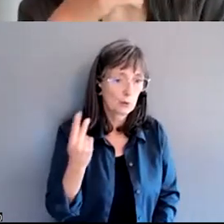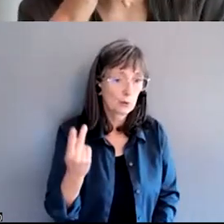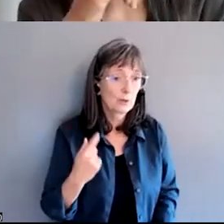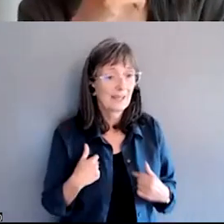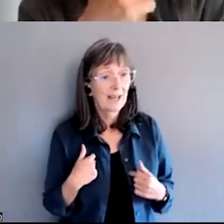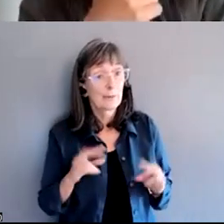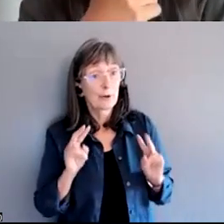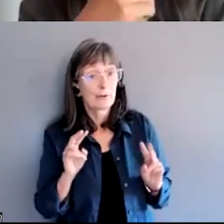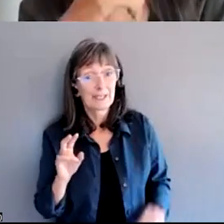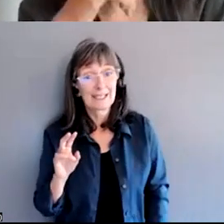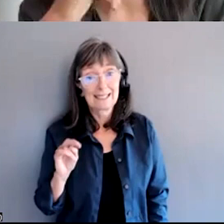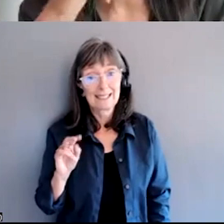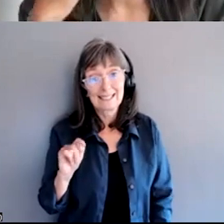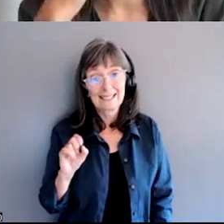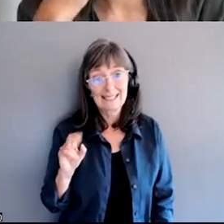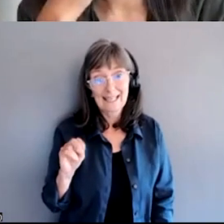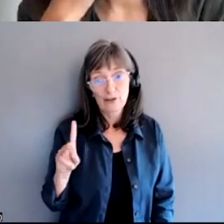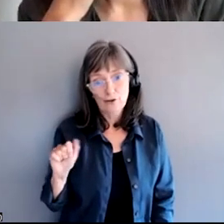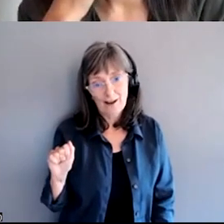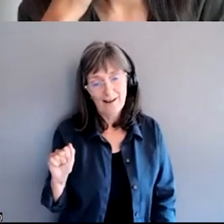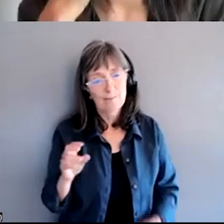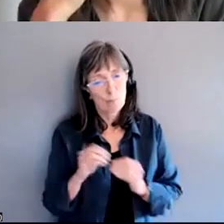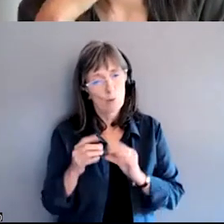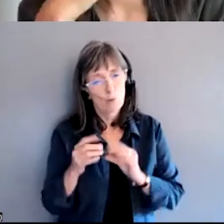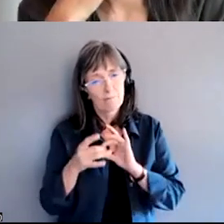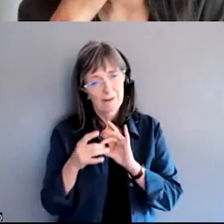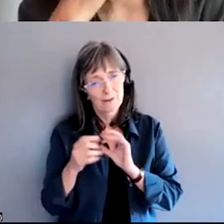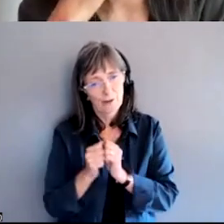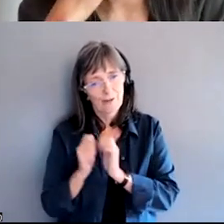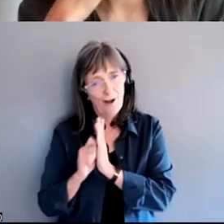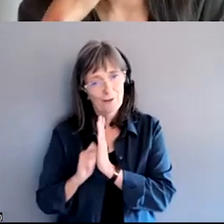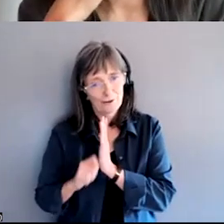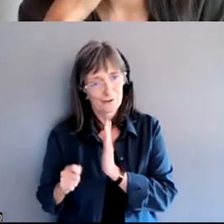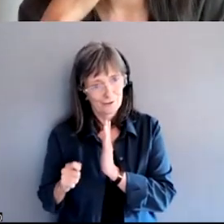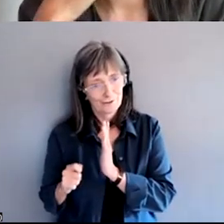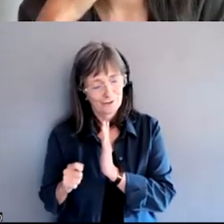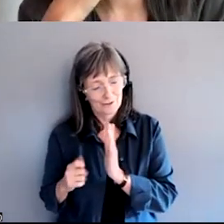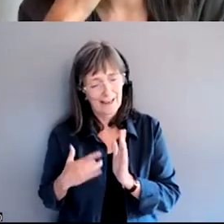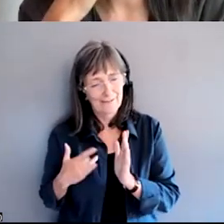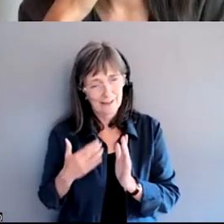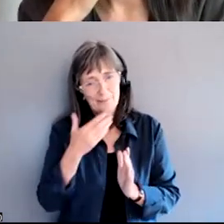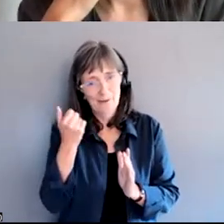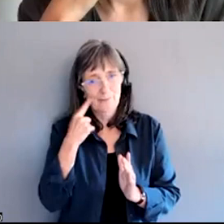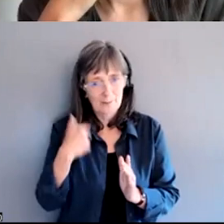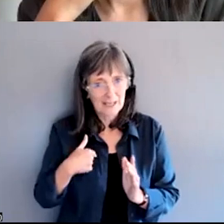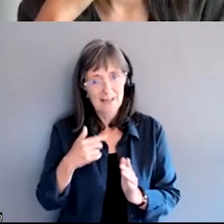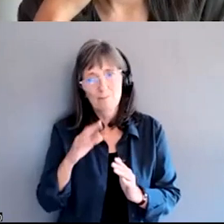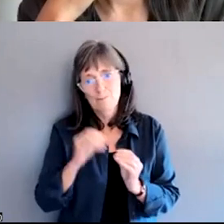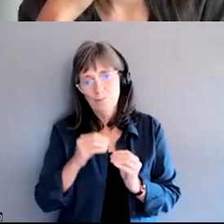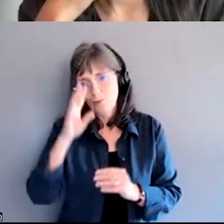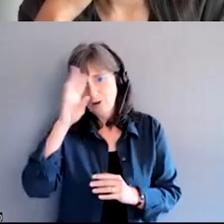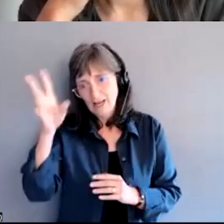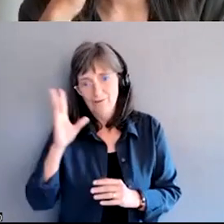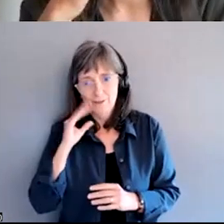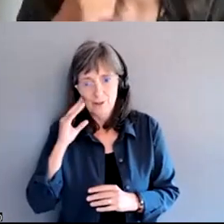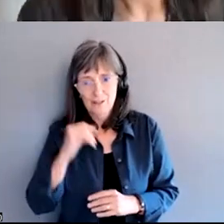Tundra having more of a relationship with the authors. That's such a nice creative experience. So it'll be a change